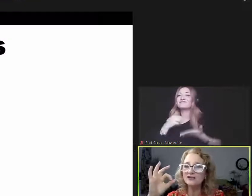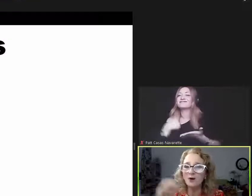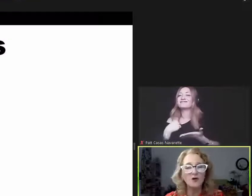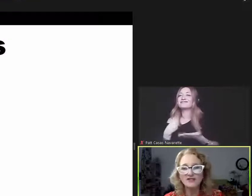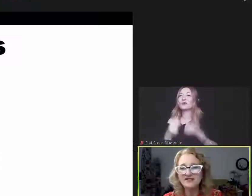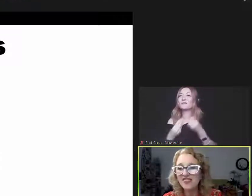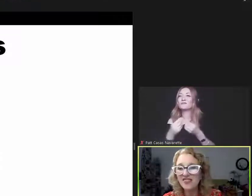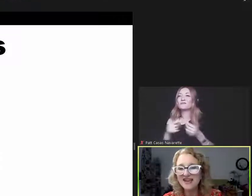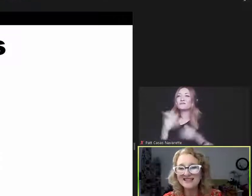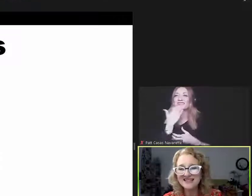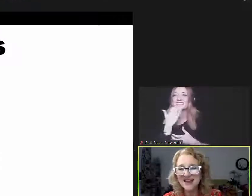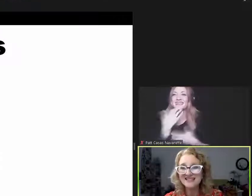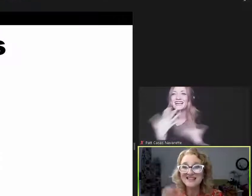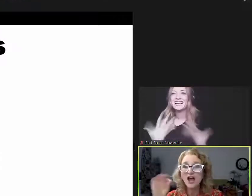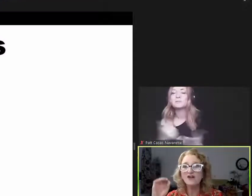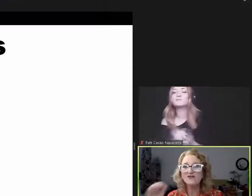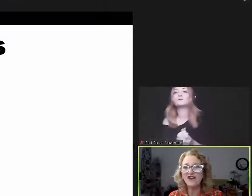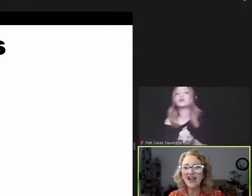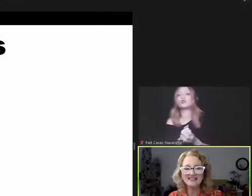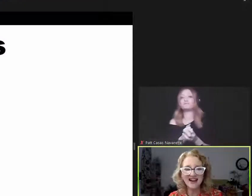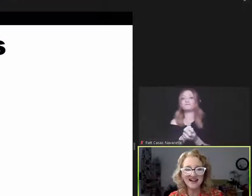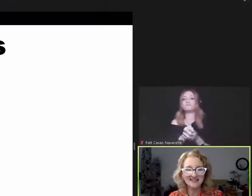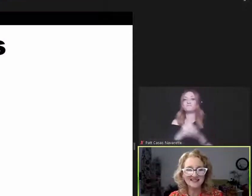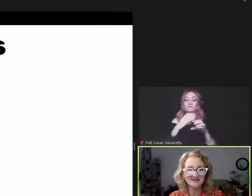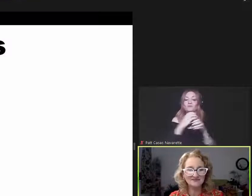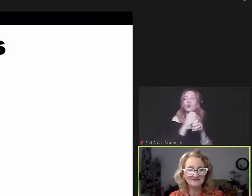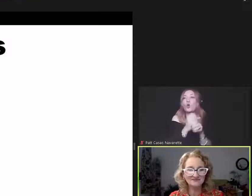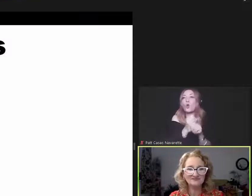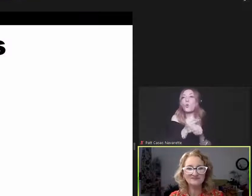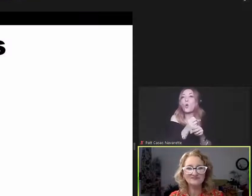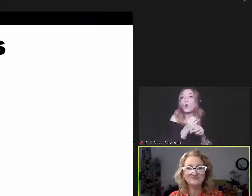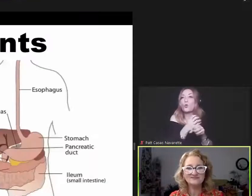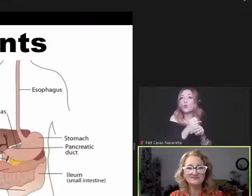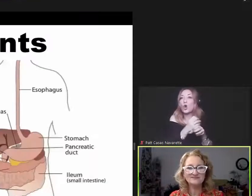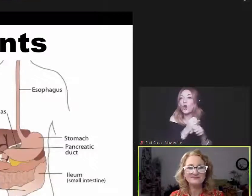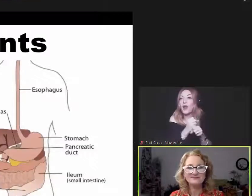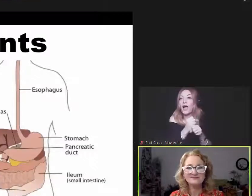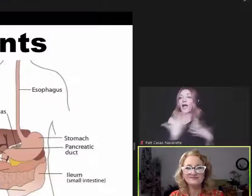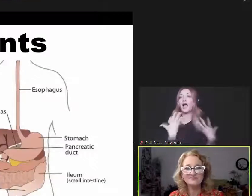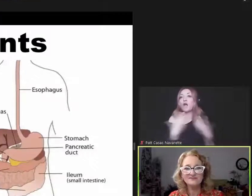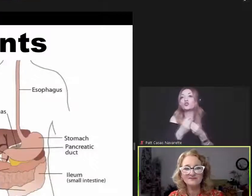into balls. They taste fantastic.